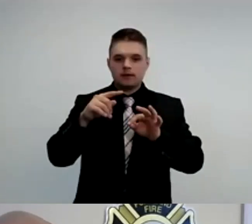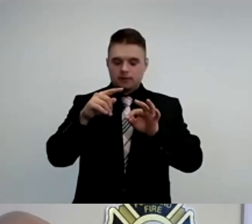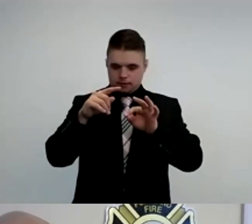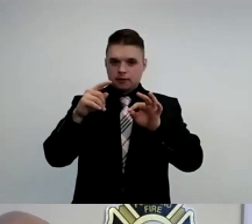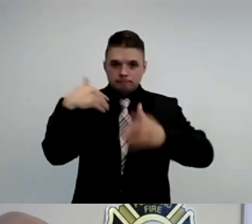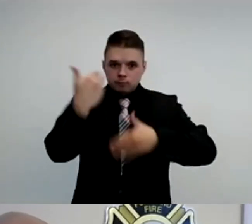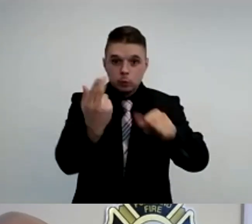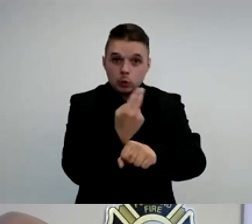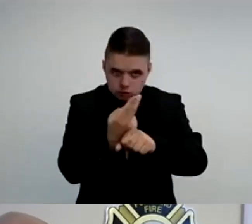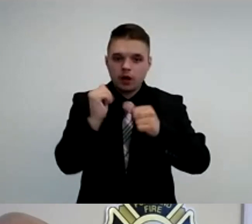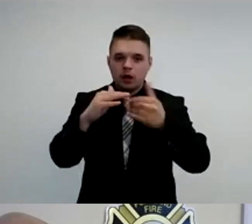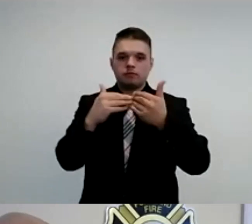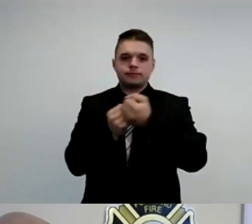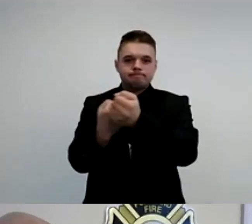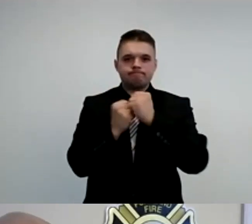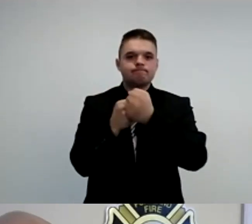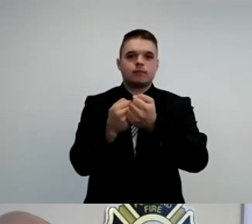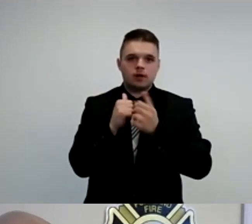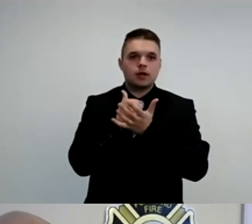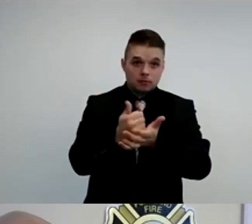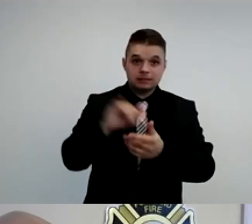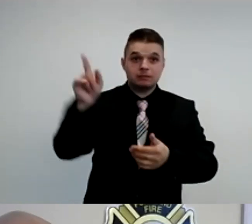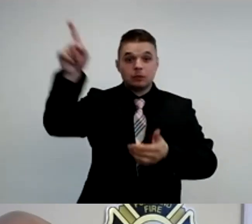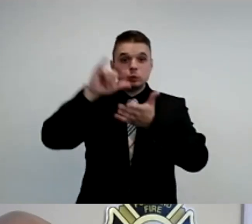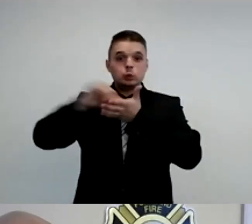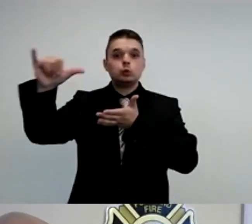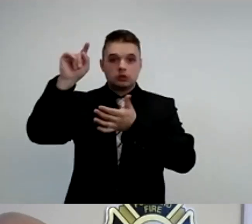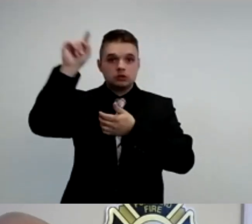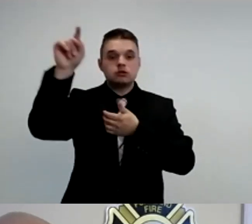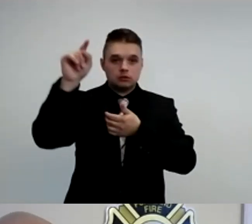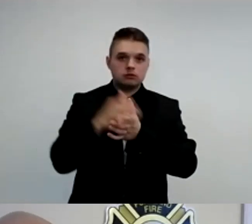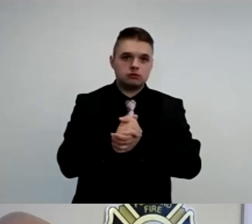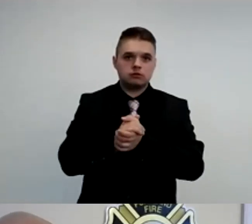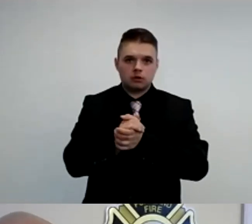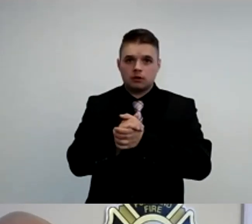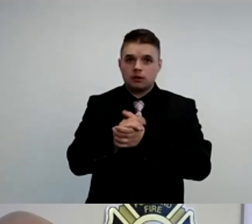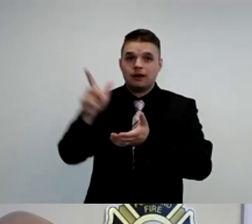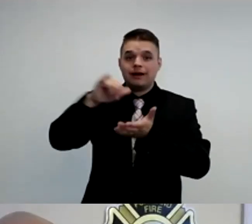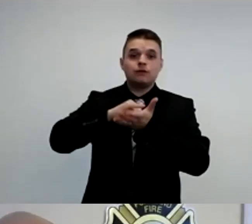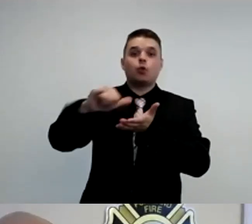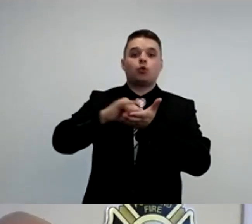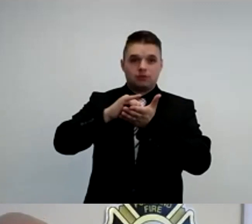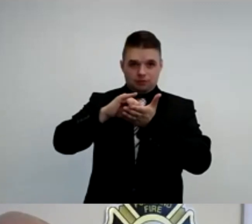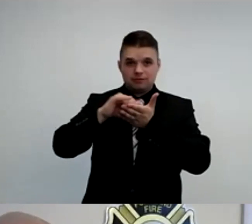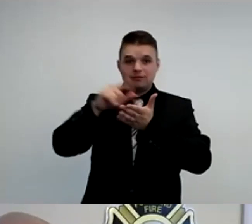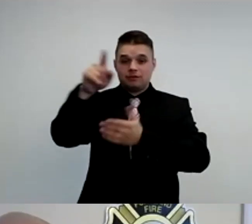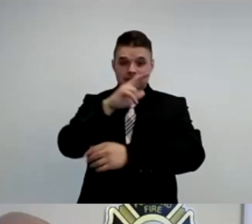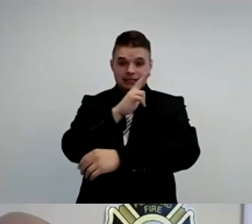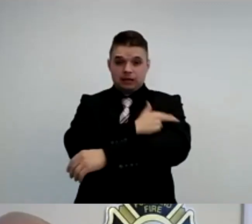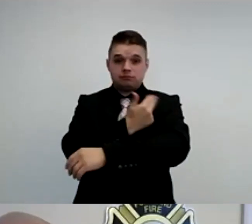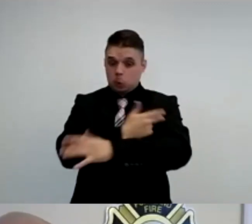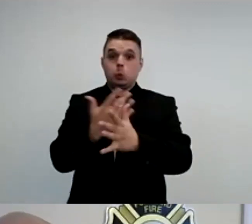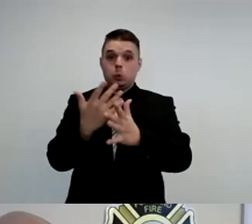areas like you're seeing in New York, folks or some of these hospitals are being overrun not only